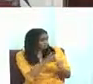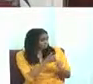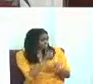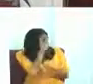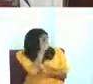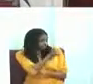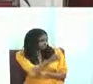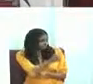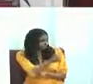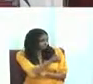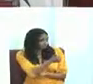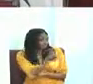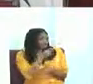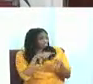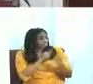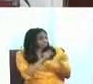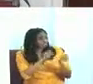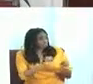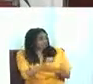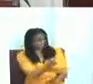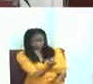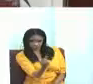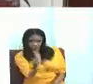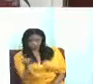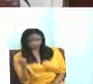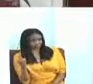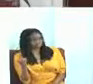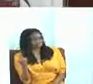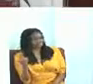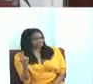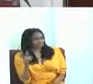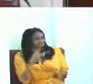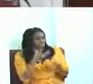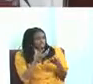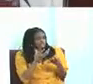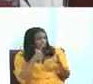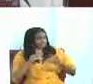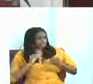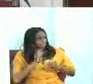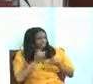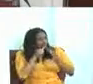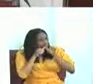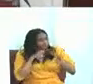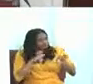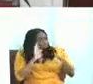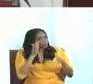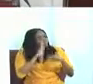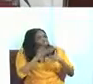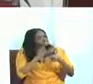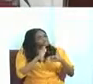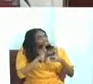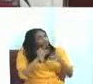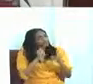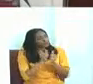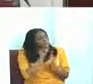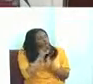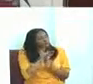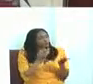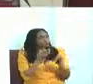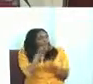Otherwise, you come in, we will give you a blessing, and we will share with you what God has shared with